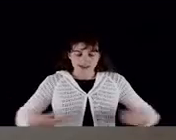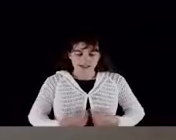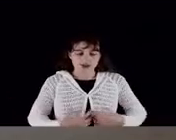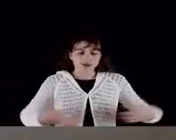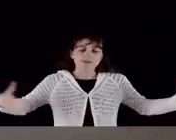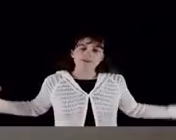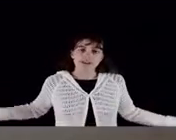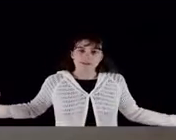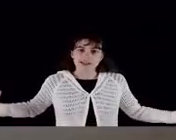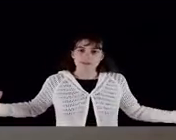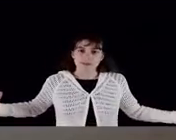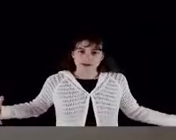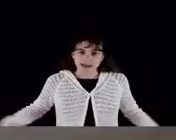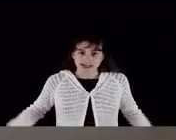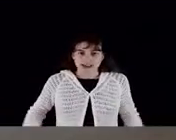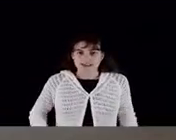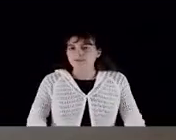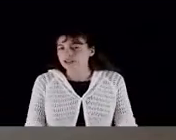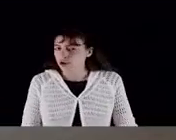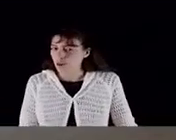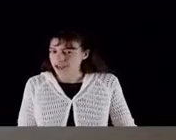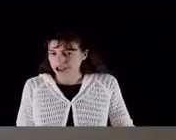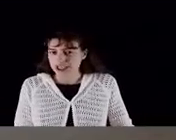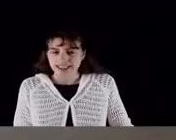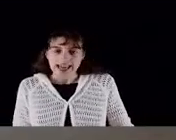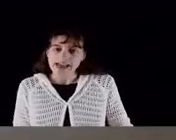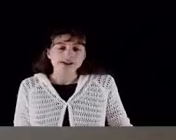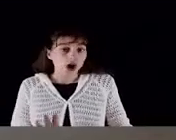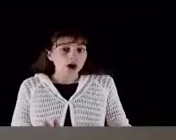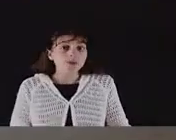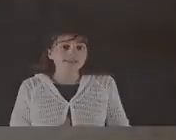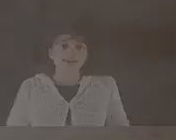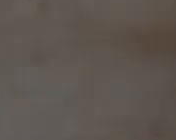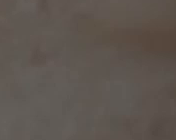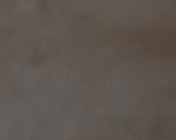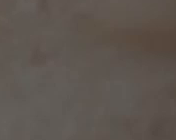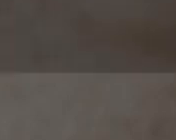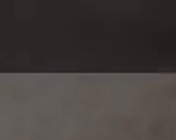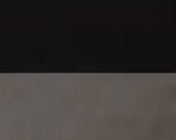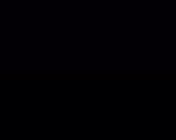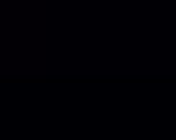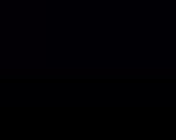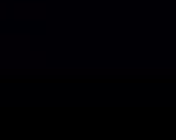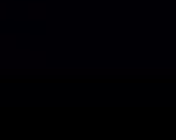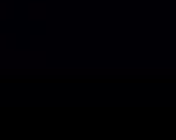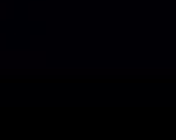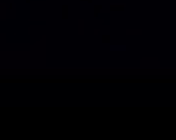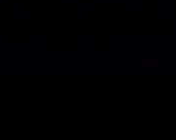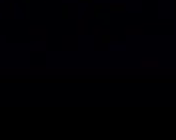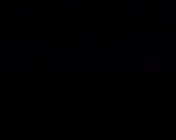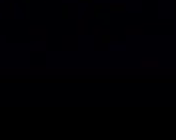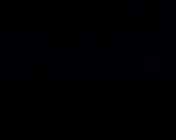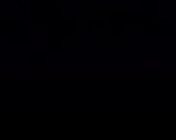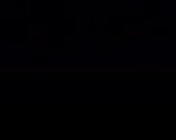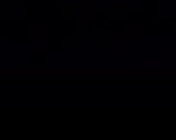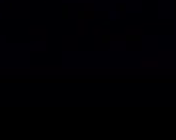the truth before the people. They would begin to question, and there's always the enemies of truth that are there. They would begin to